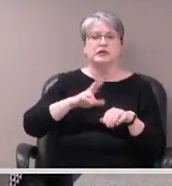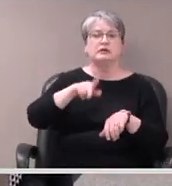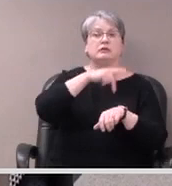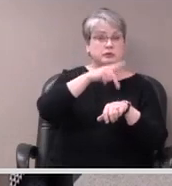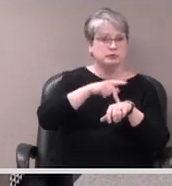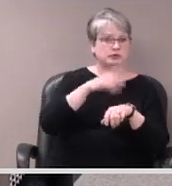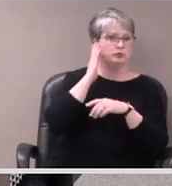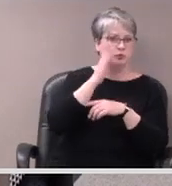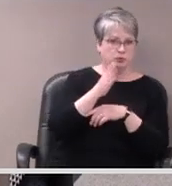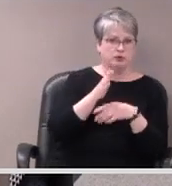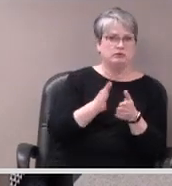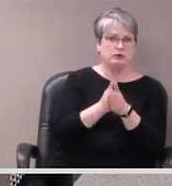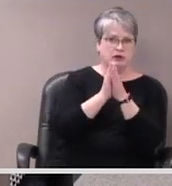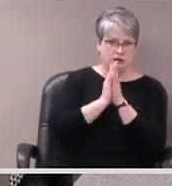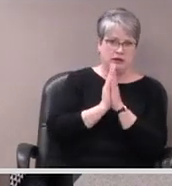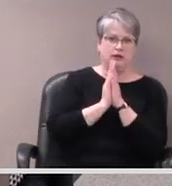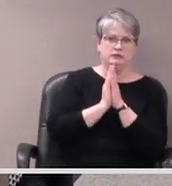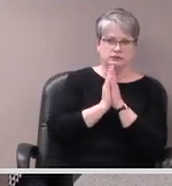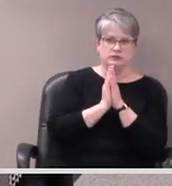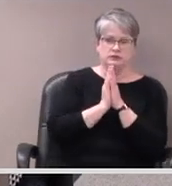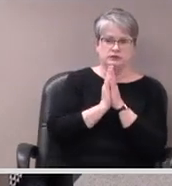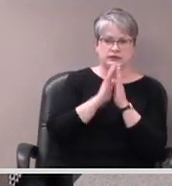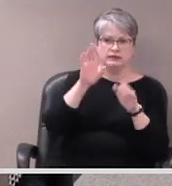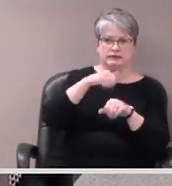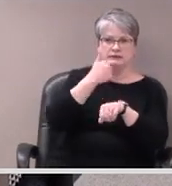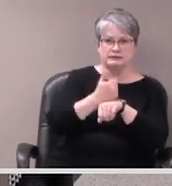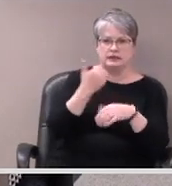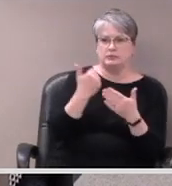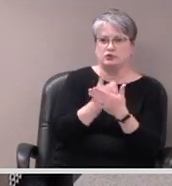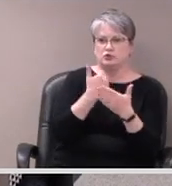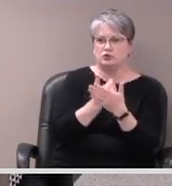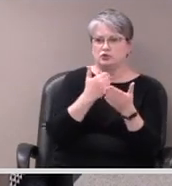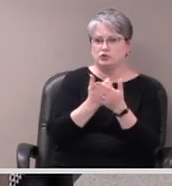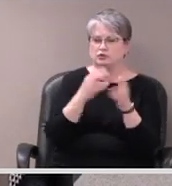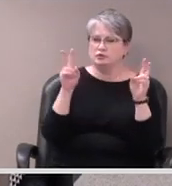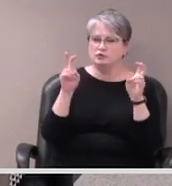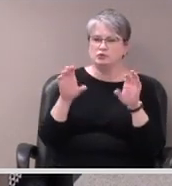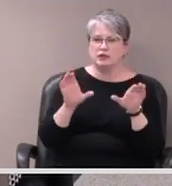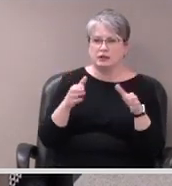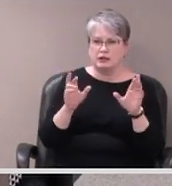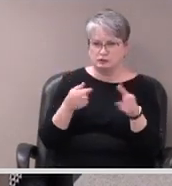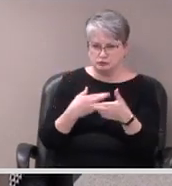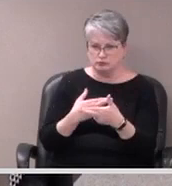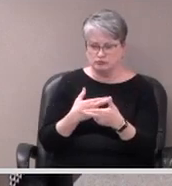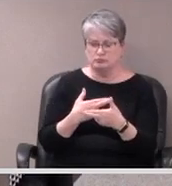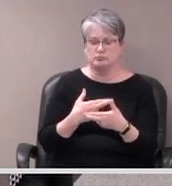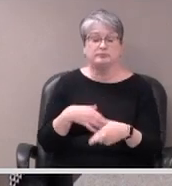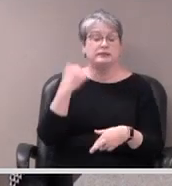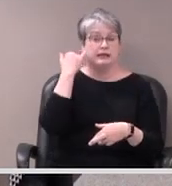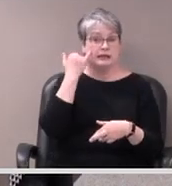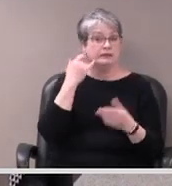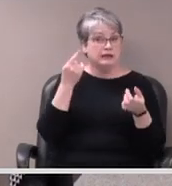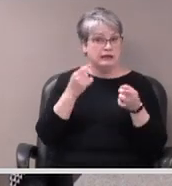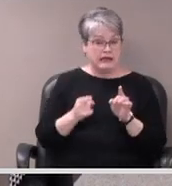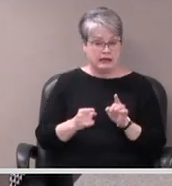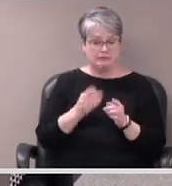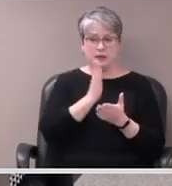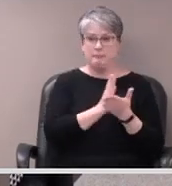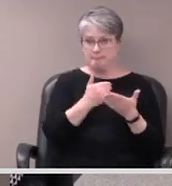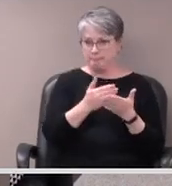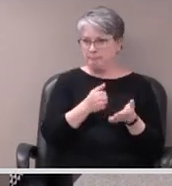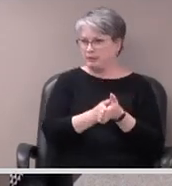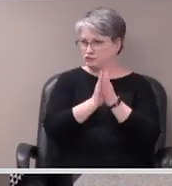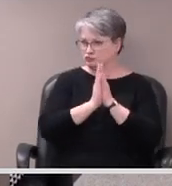will request to set up a new classroom. If that happens, that budget request comes